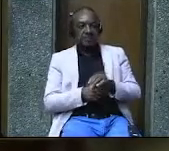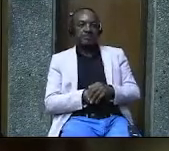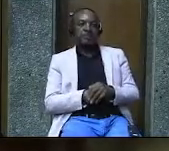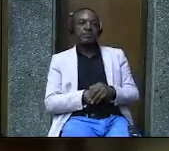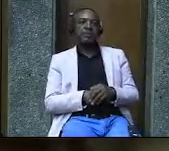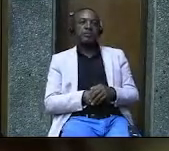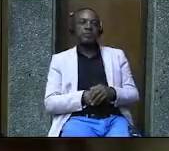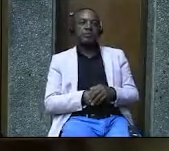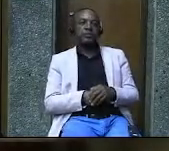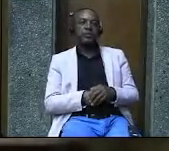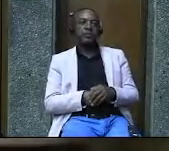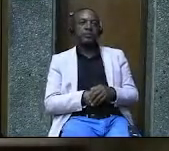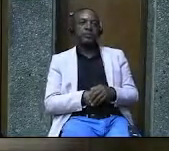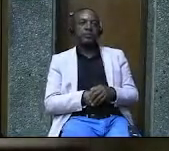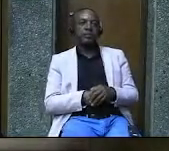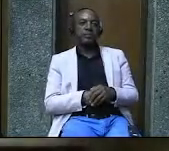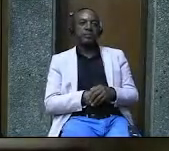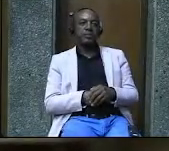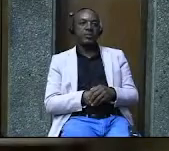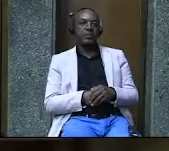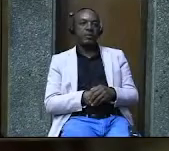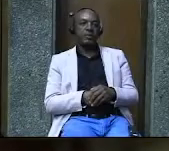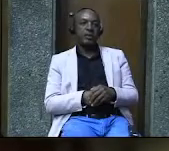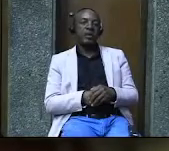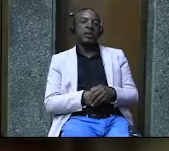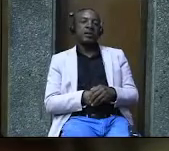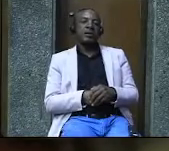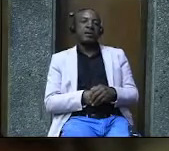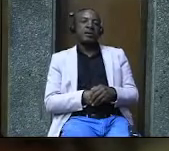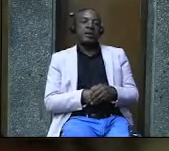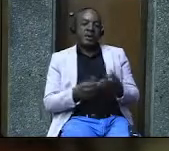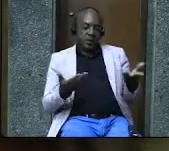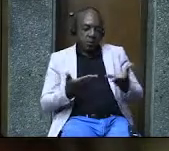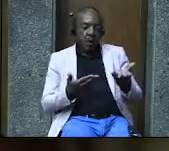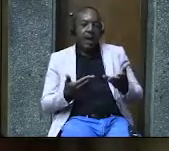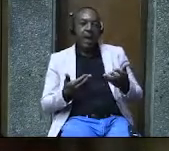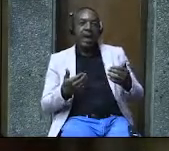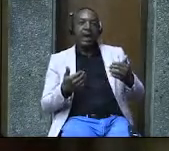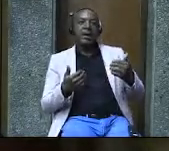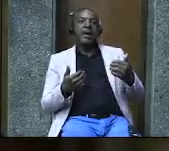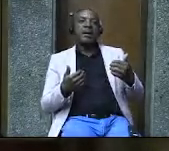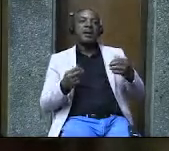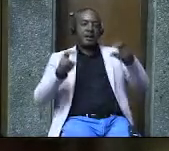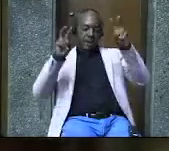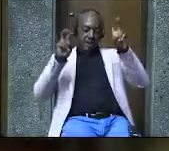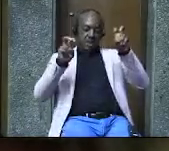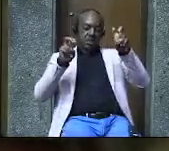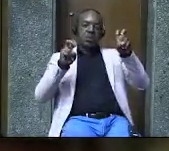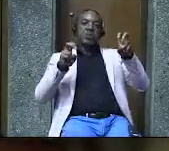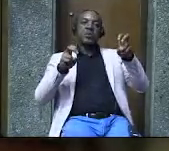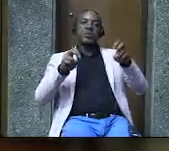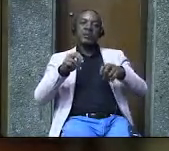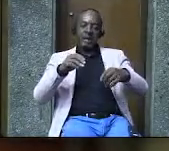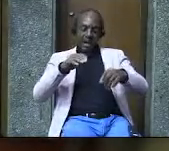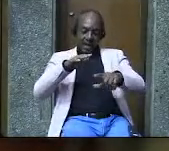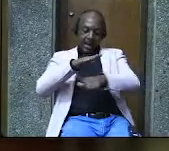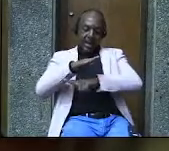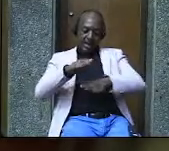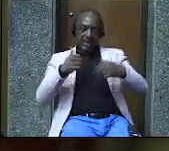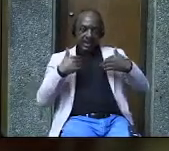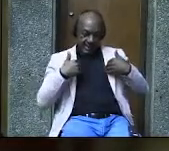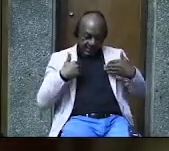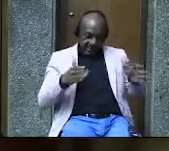land starts and where our land begins in terms of the survey that was done 1904 by